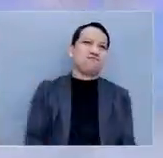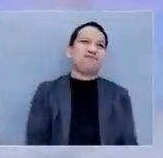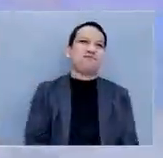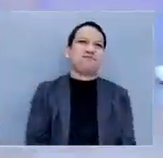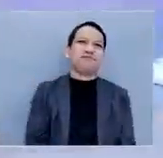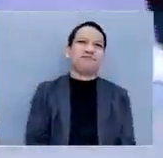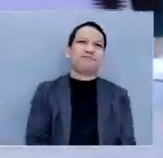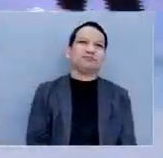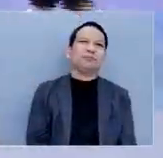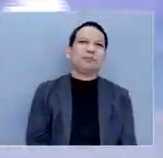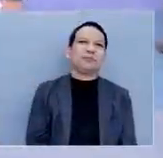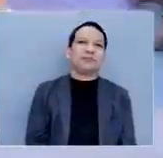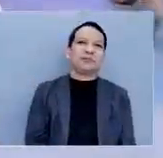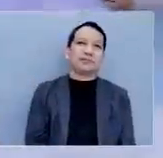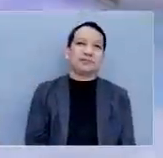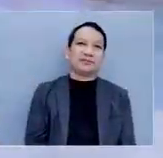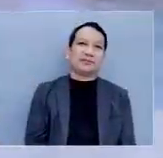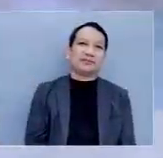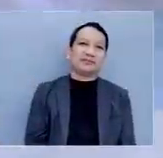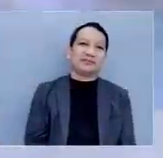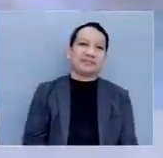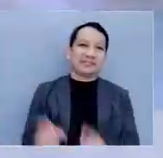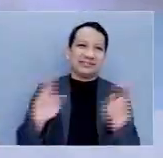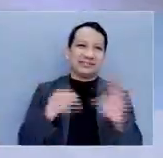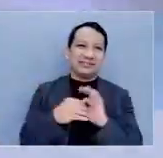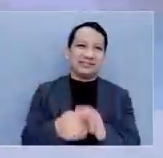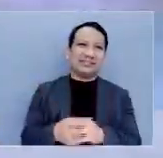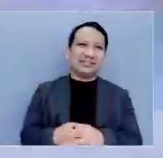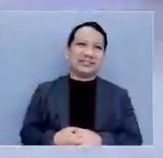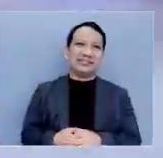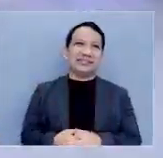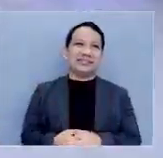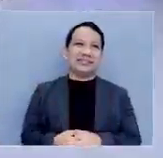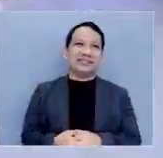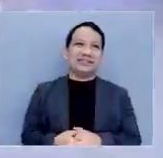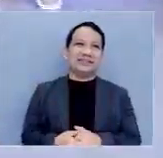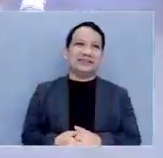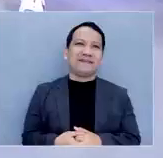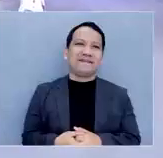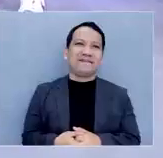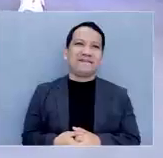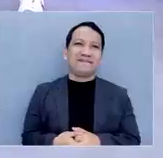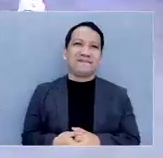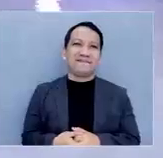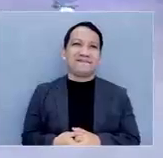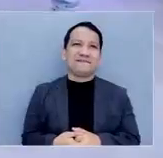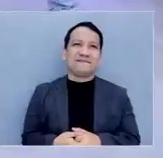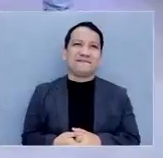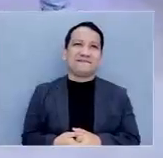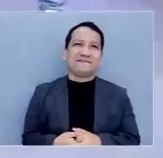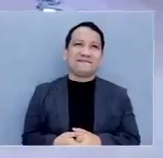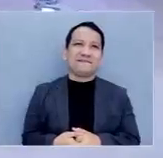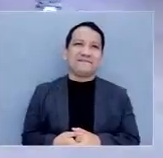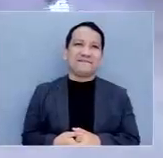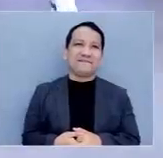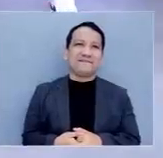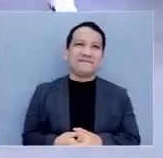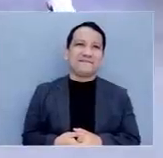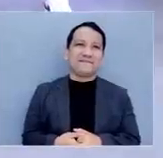Woo! Ito na. Kayang-kaya ni Gretchen yan. Yes, sir. Let's go. Solo kay Jess.